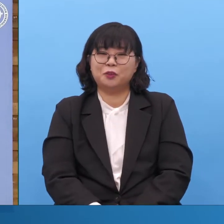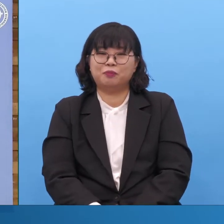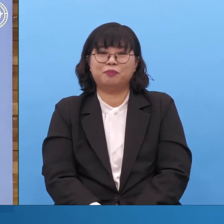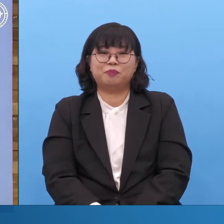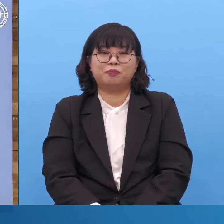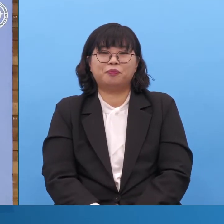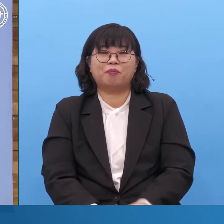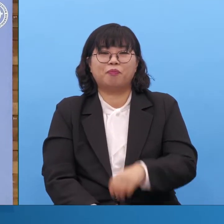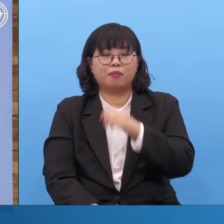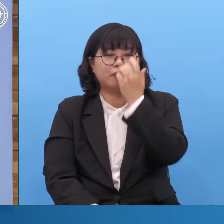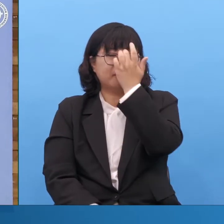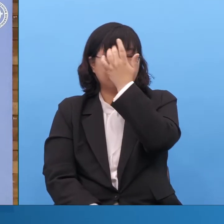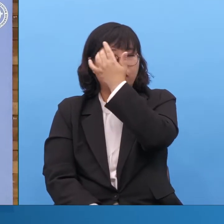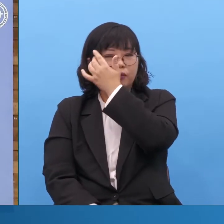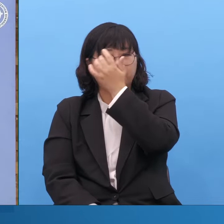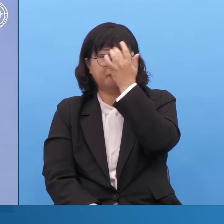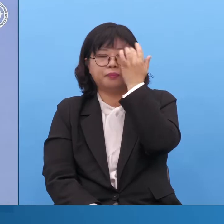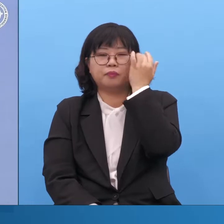blessing.